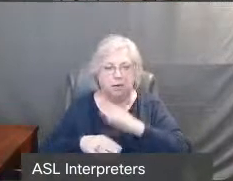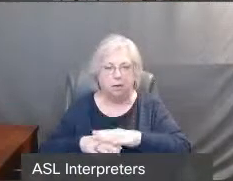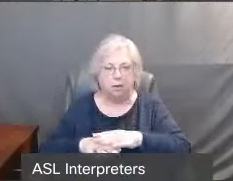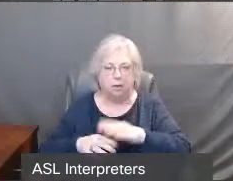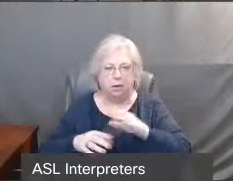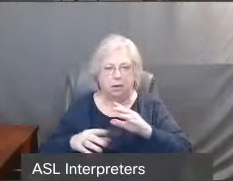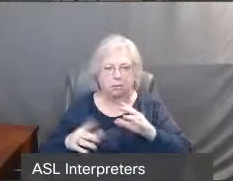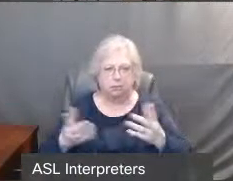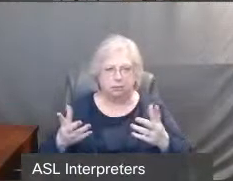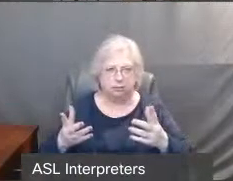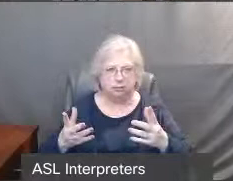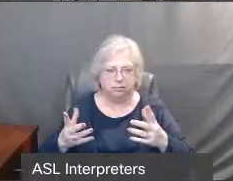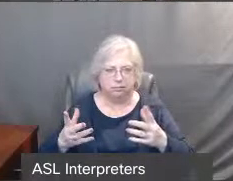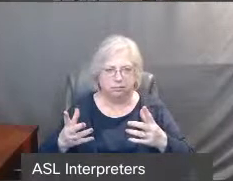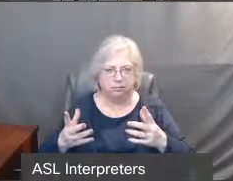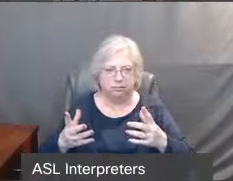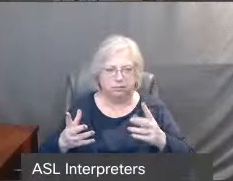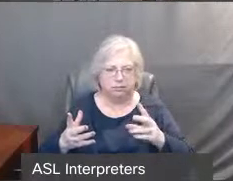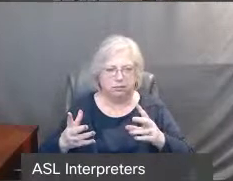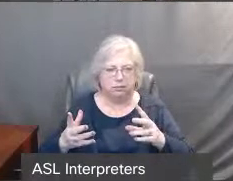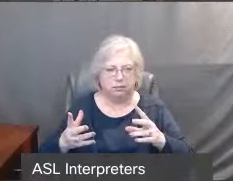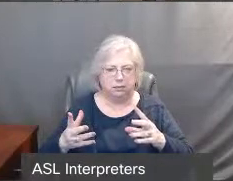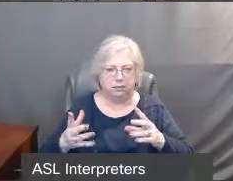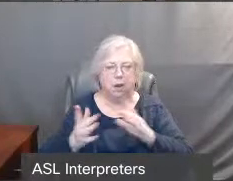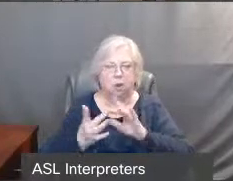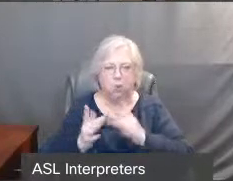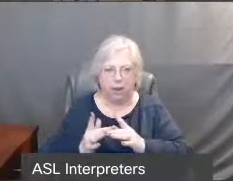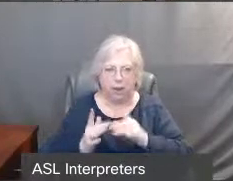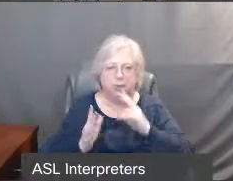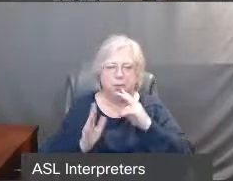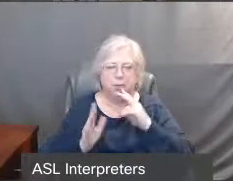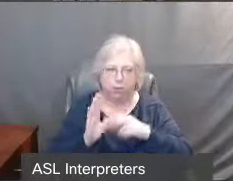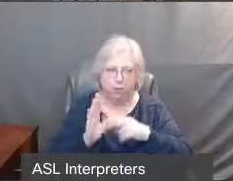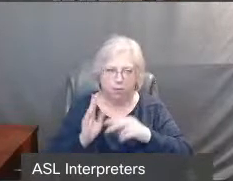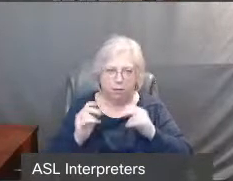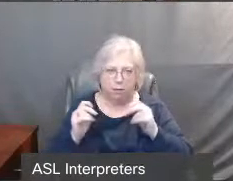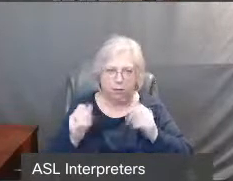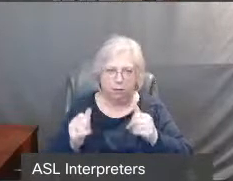the web. I'm just going to read through them quickly.